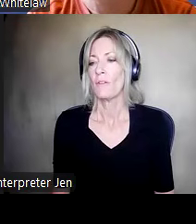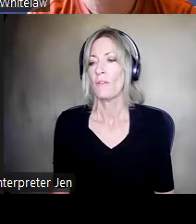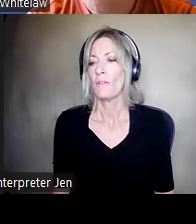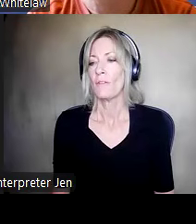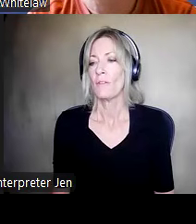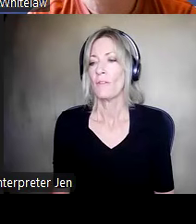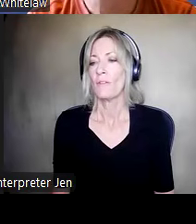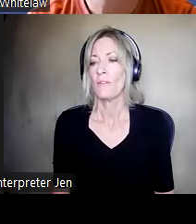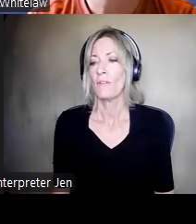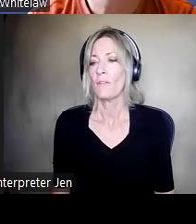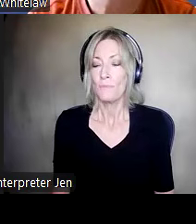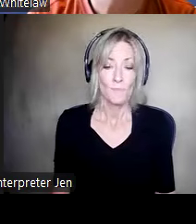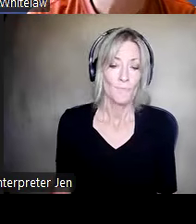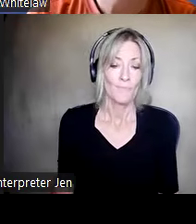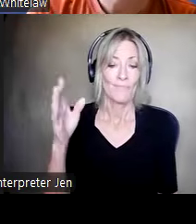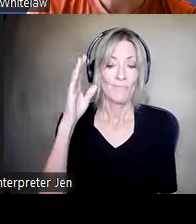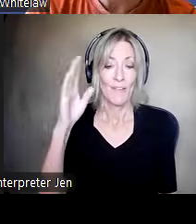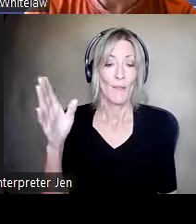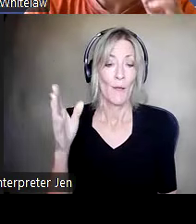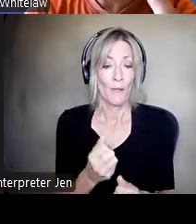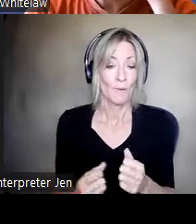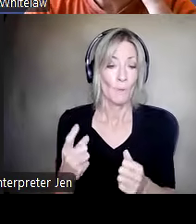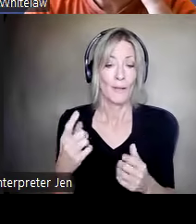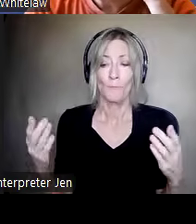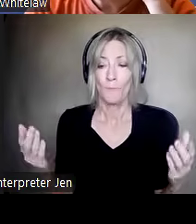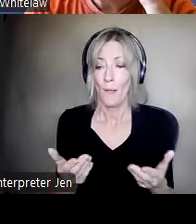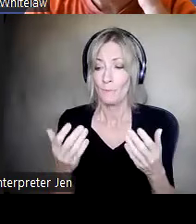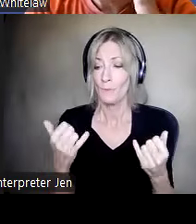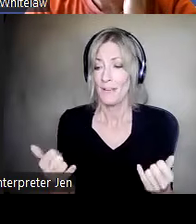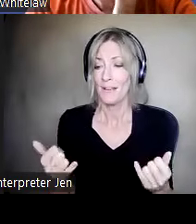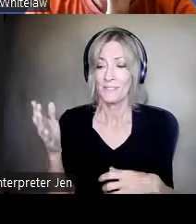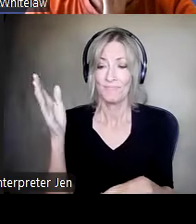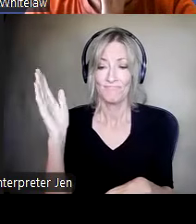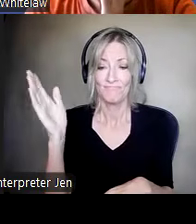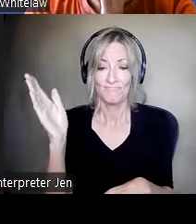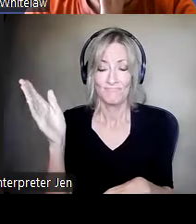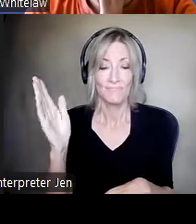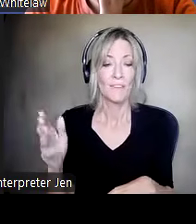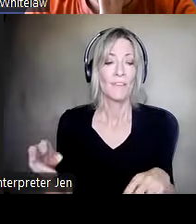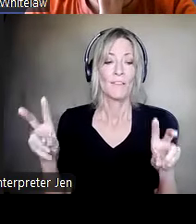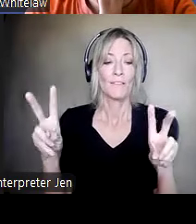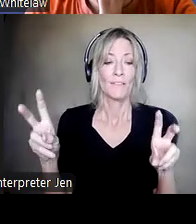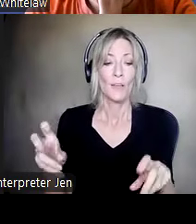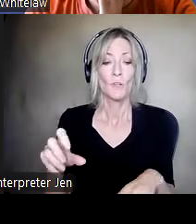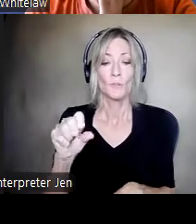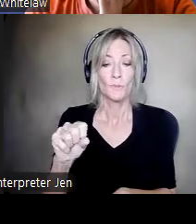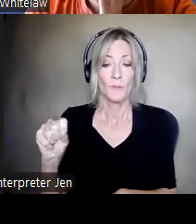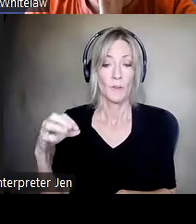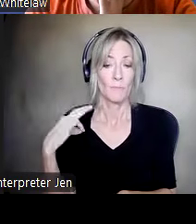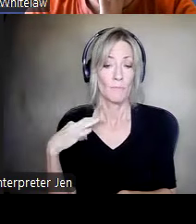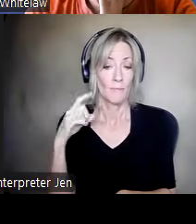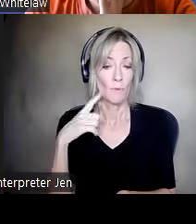Hello, everyone, and welcome to today's webinar presentation entitled Social Security Benefits for Older